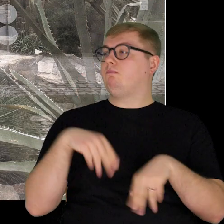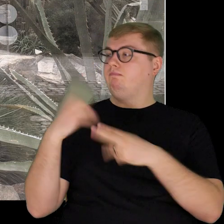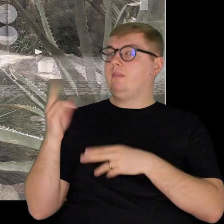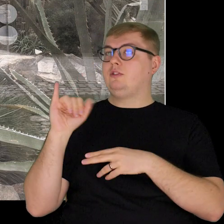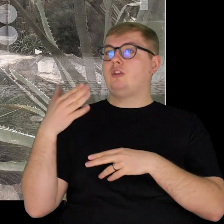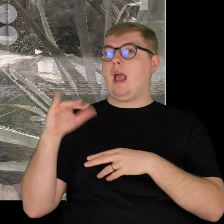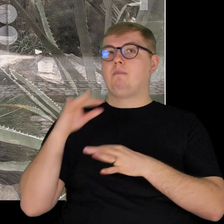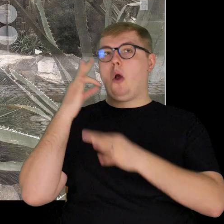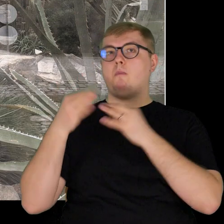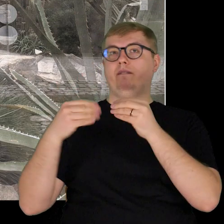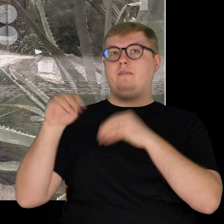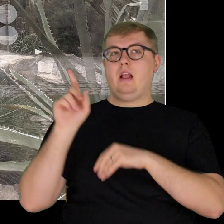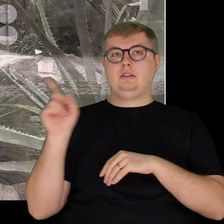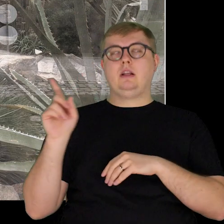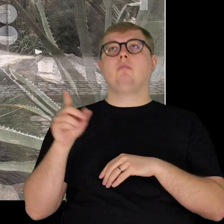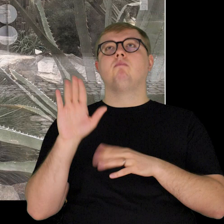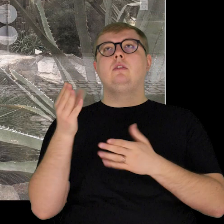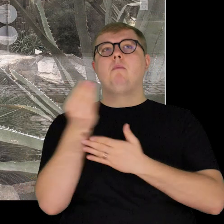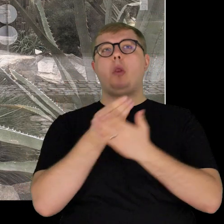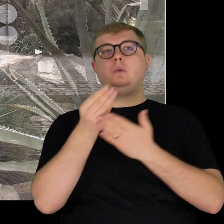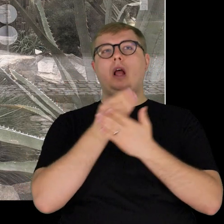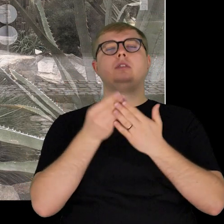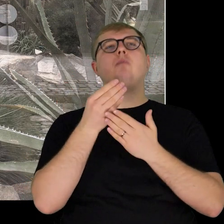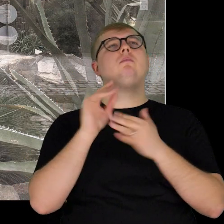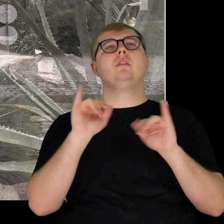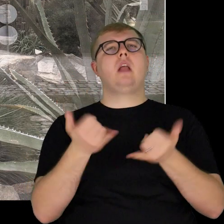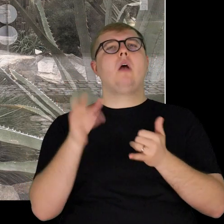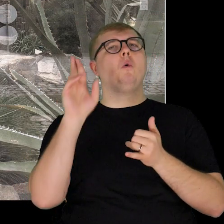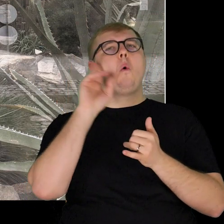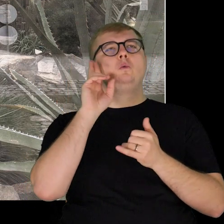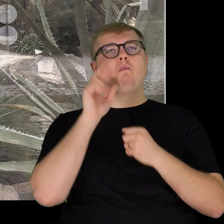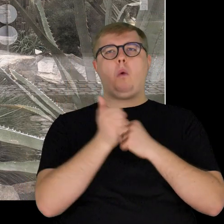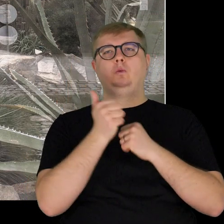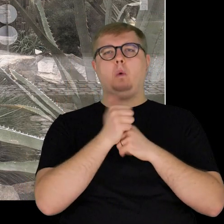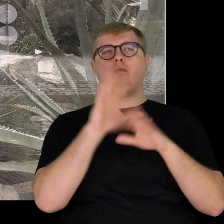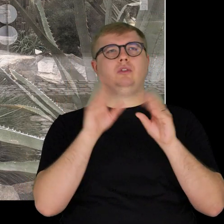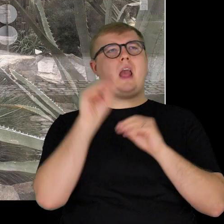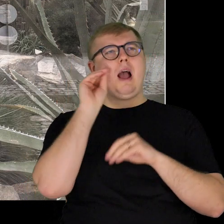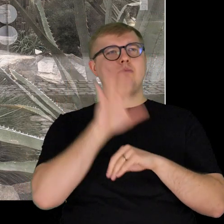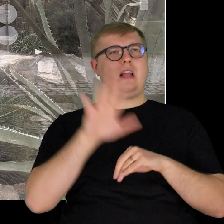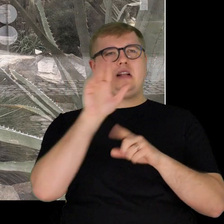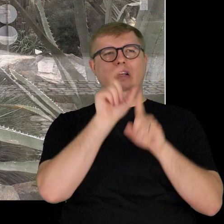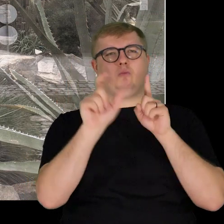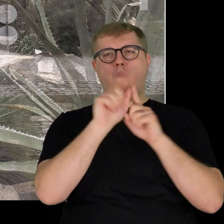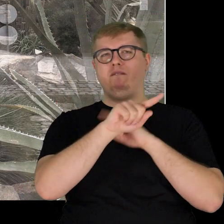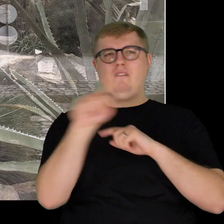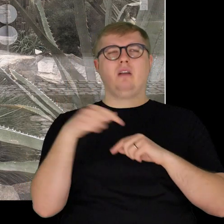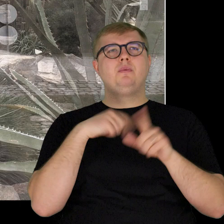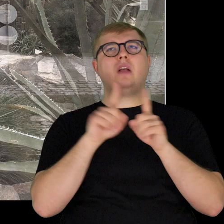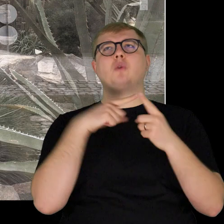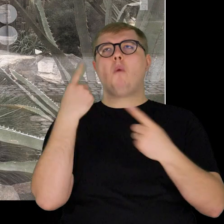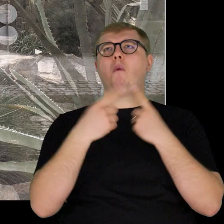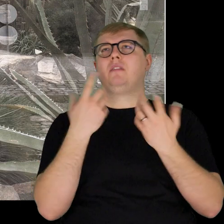illustrate what we mean by all this abstract stuff I will present to you, by showing